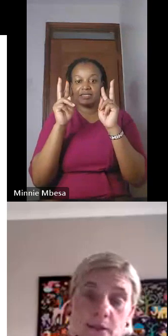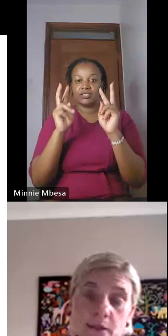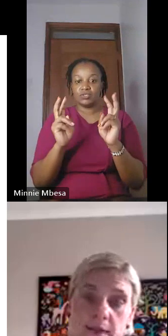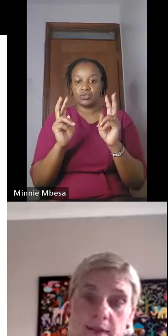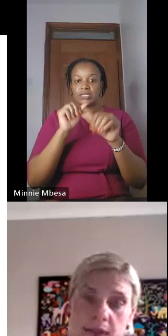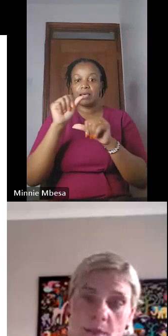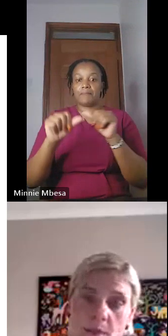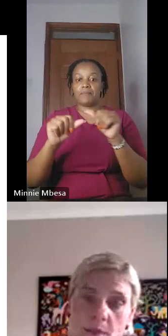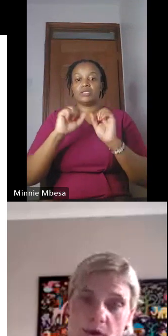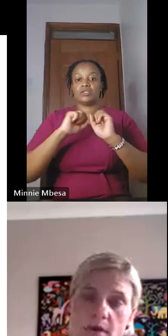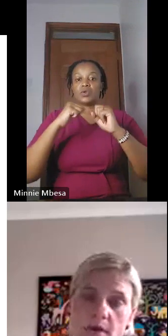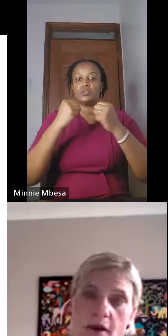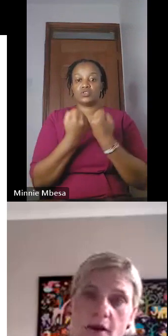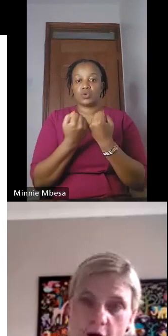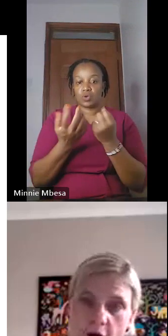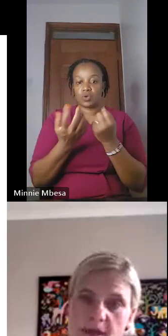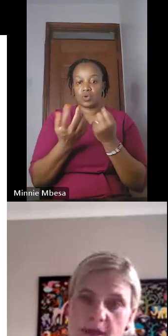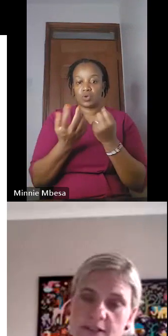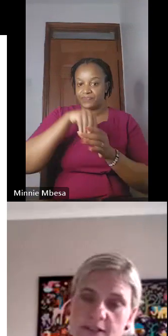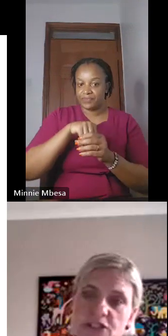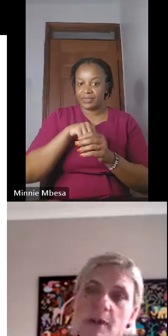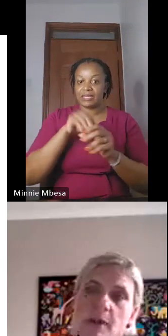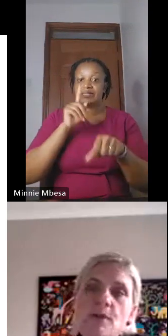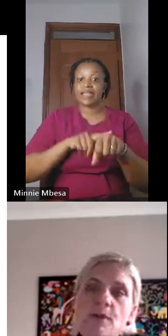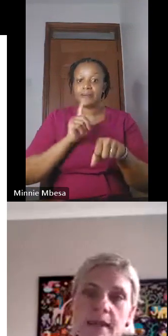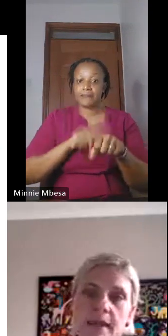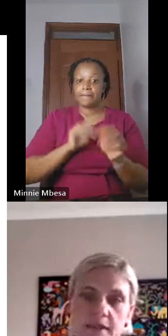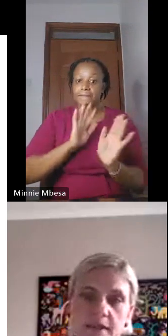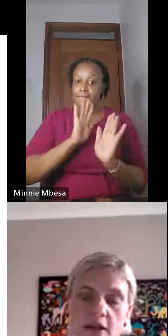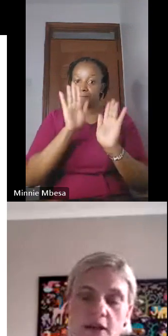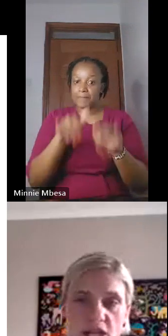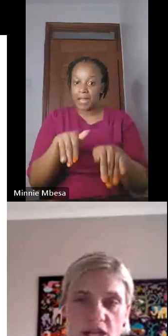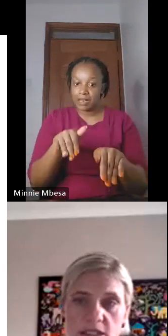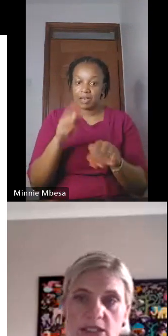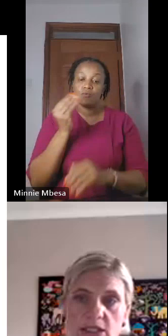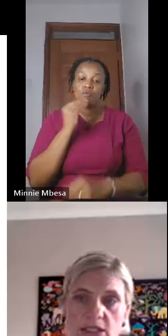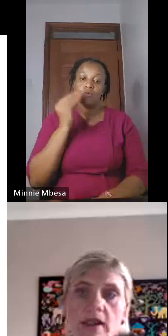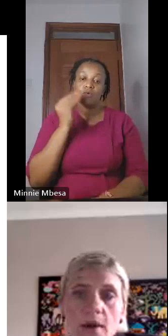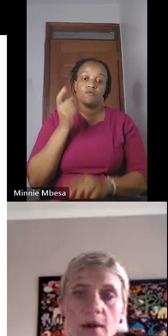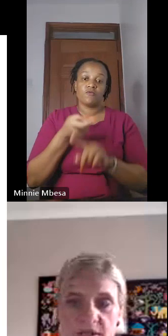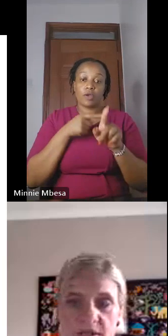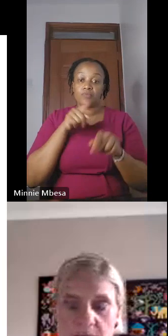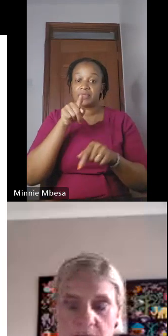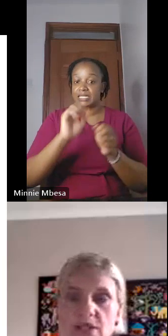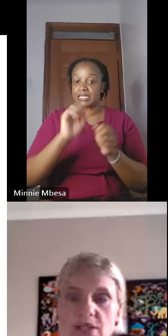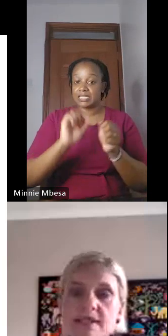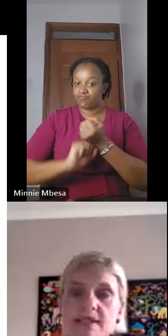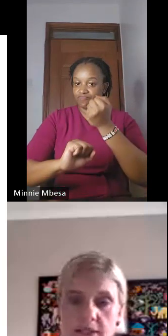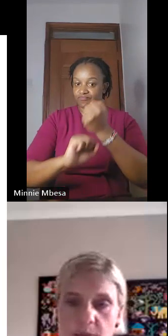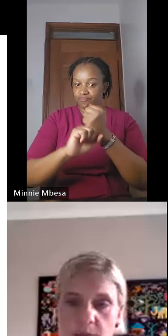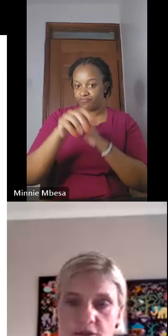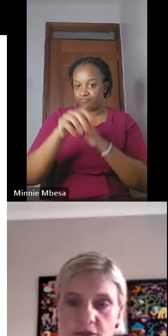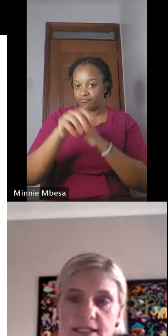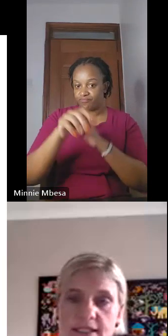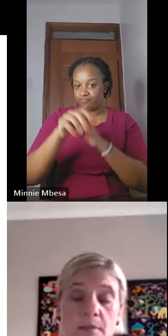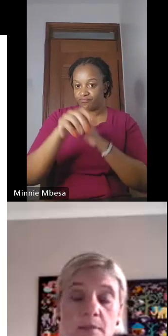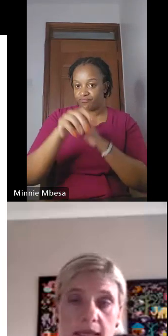and that when they come home from their scholarship, they can start changing perceptions